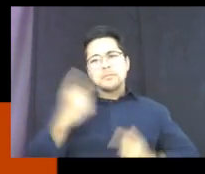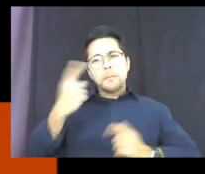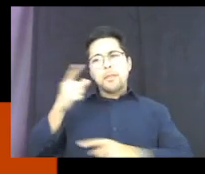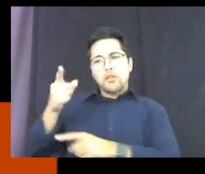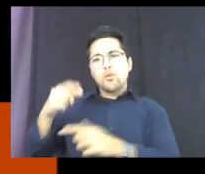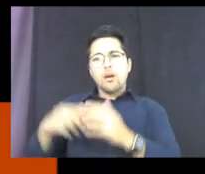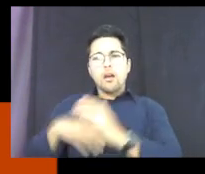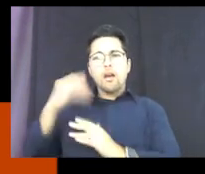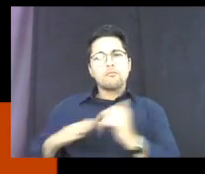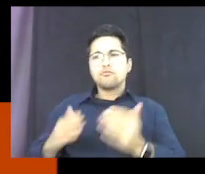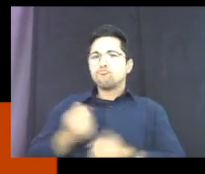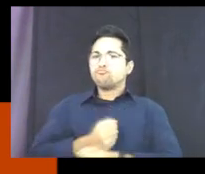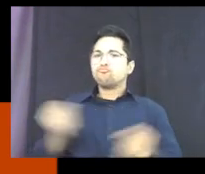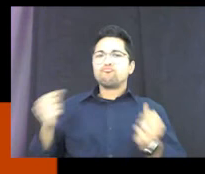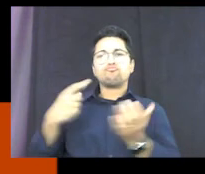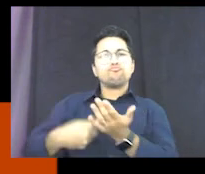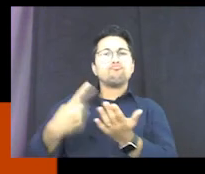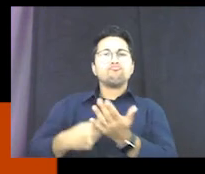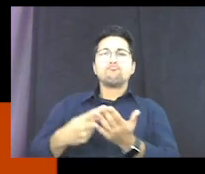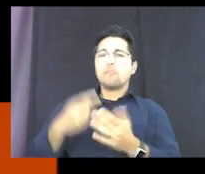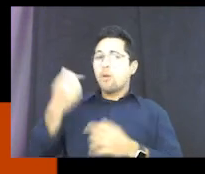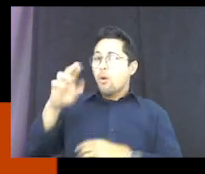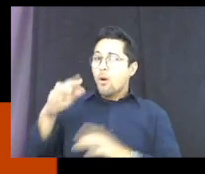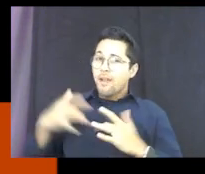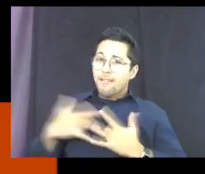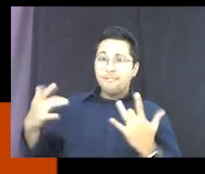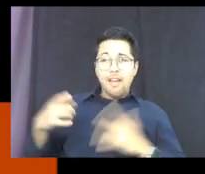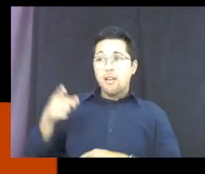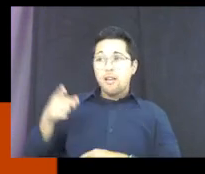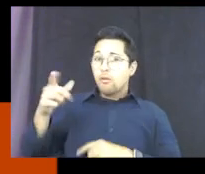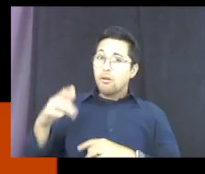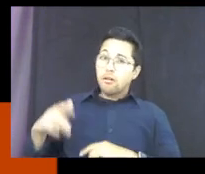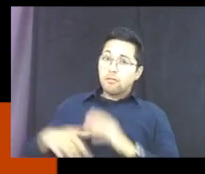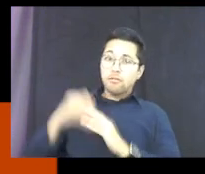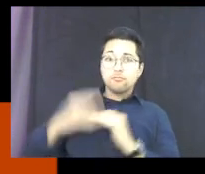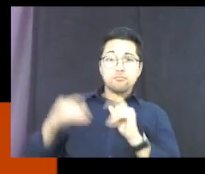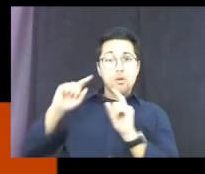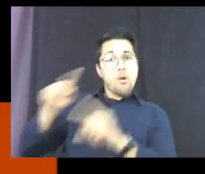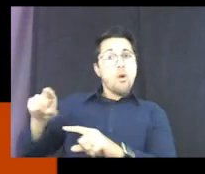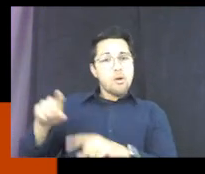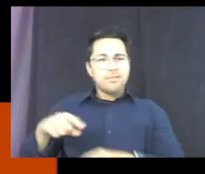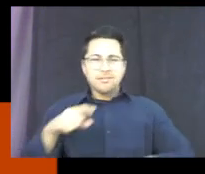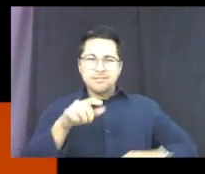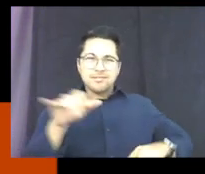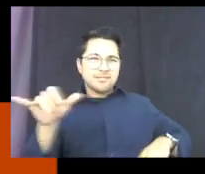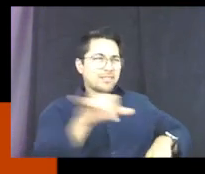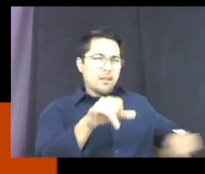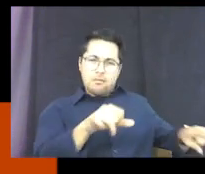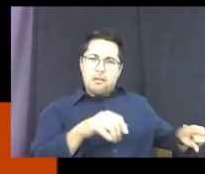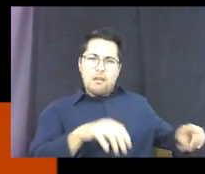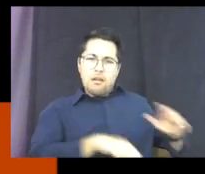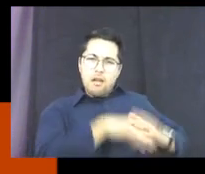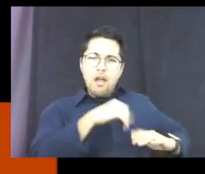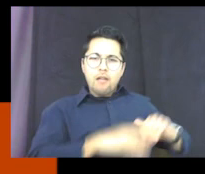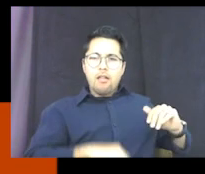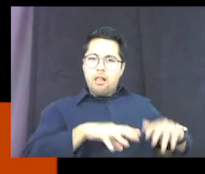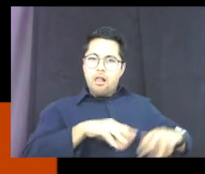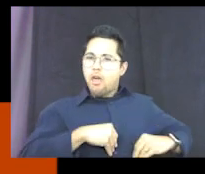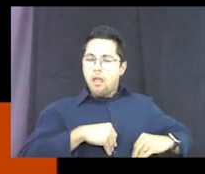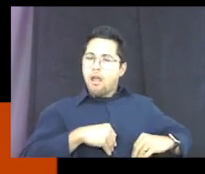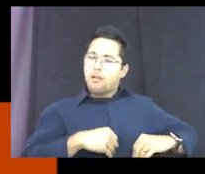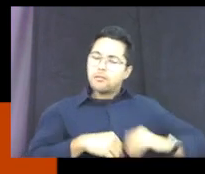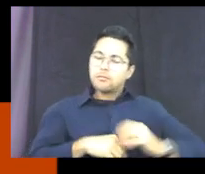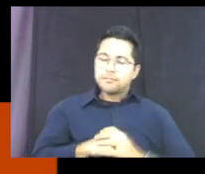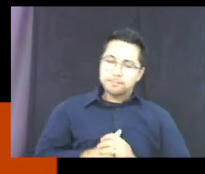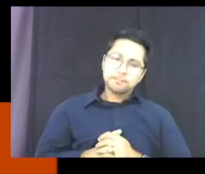discussing or an event you are comfortable participating in is something that they may be comfortable discussing